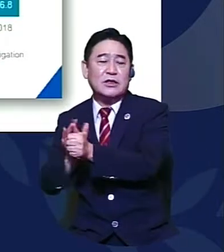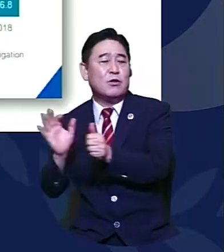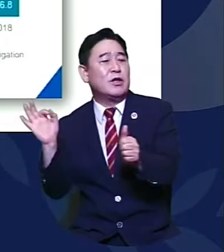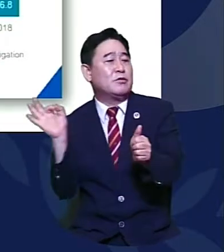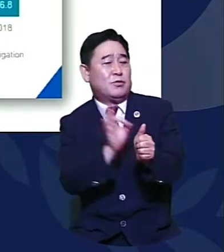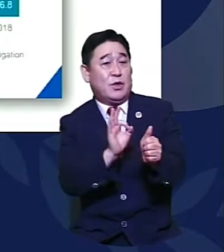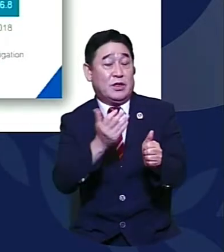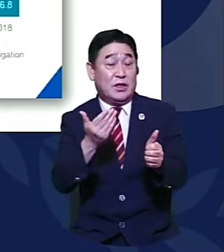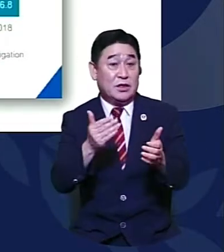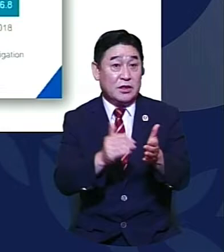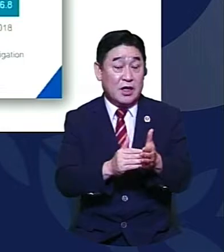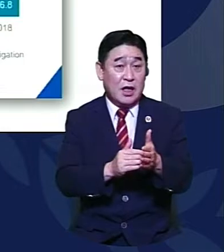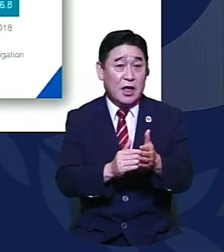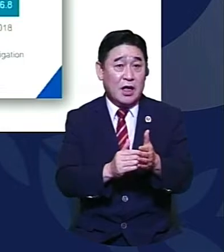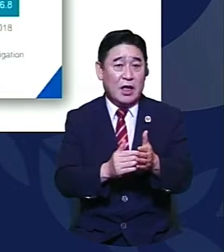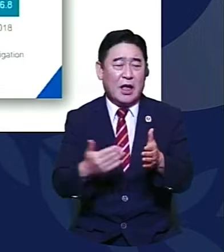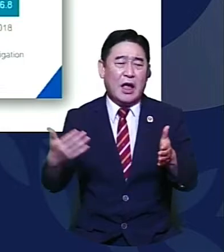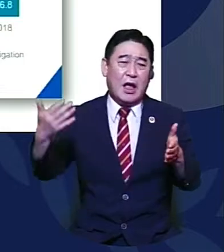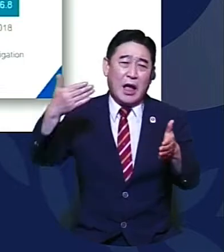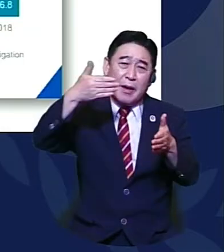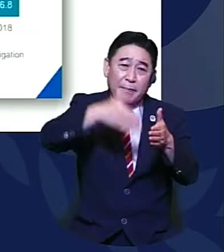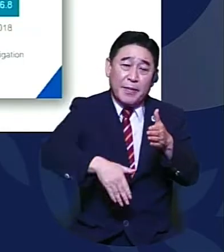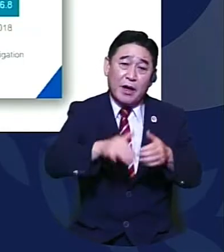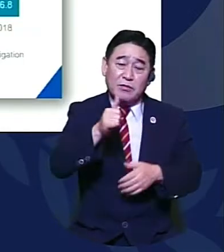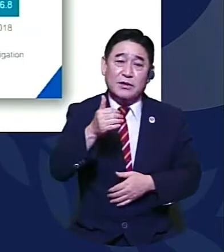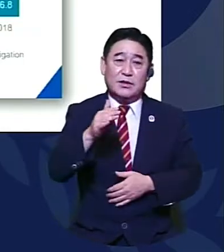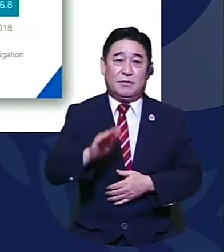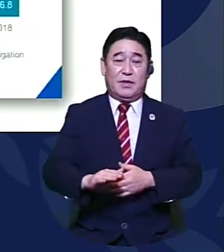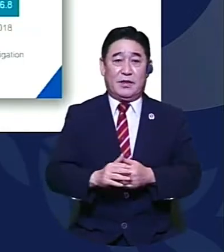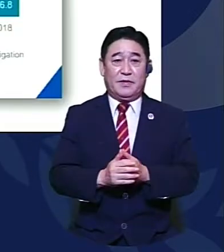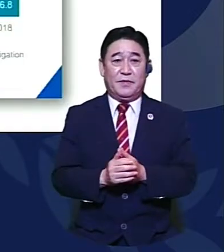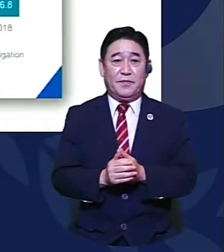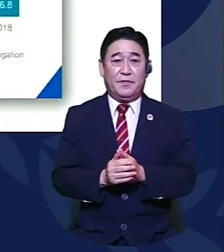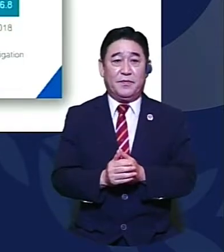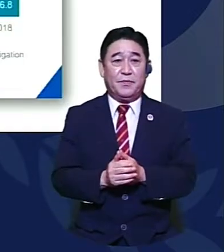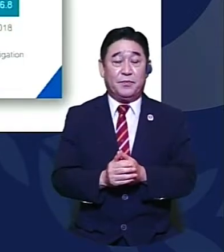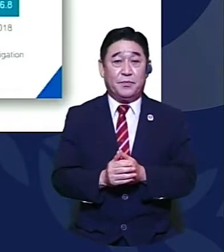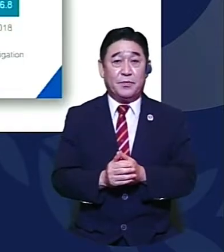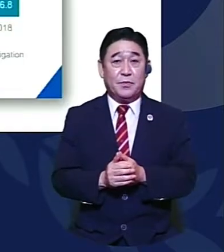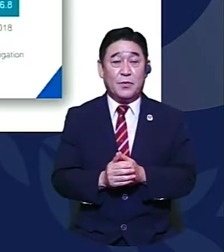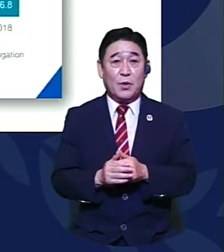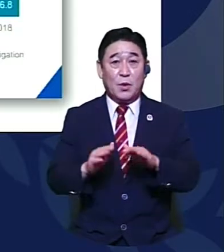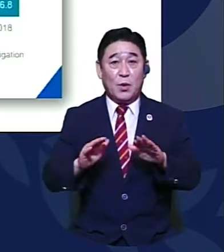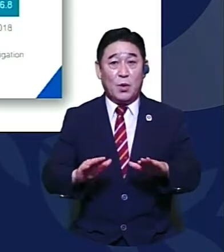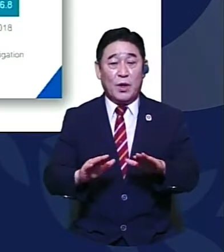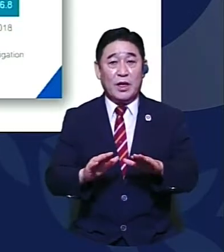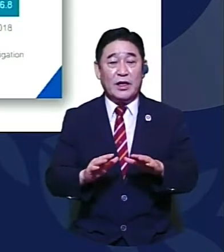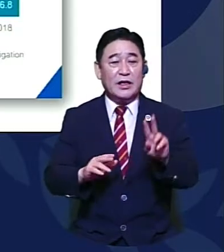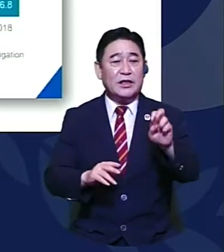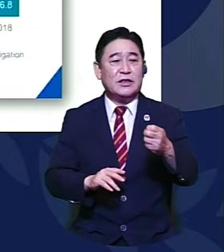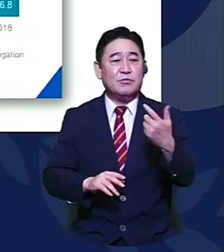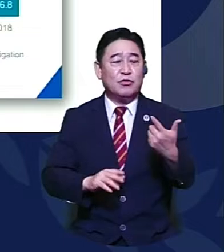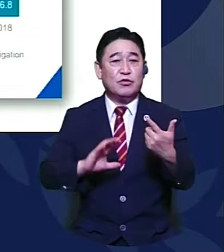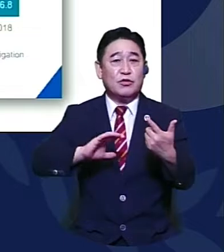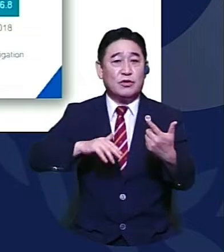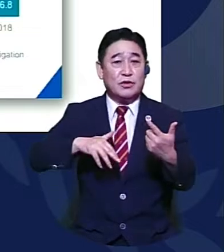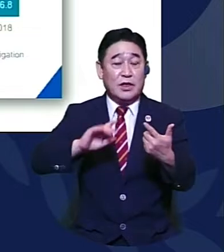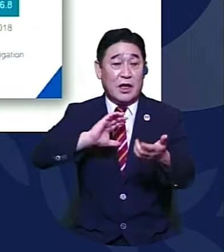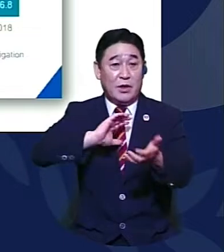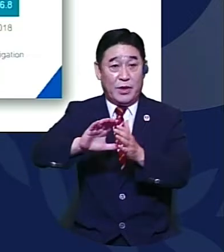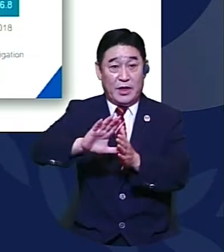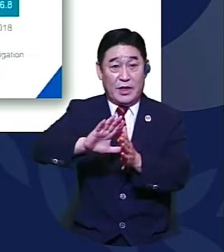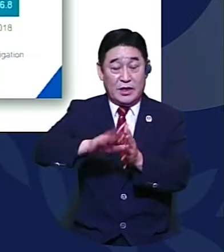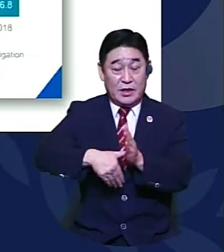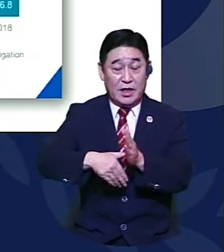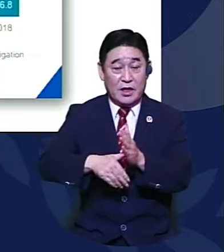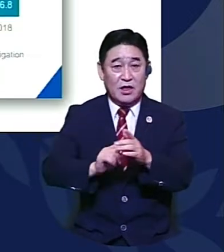off. This year at COP26, developing countries will make a big push to say, what is the next commitment? How much higher than 100